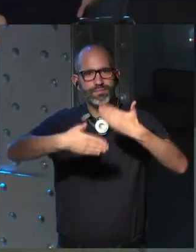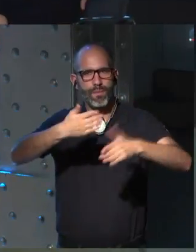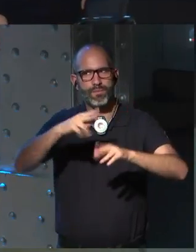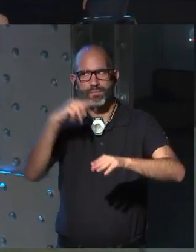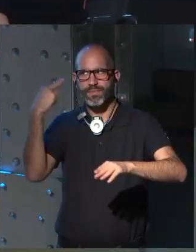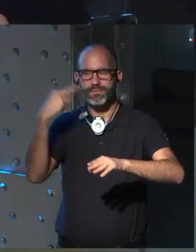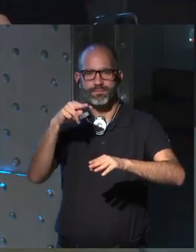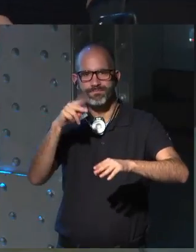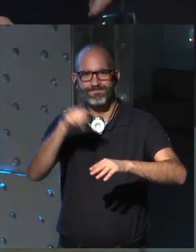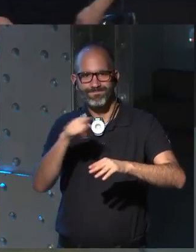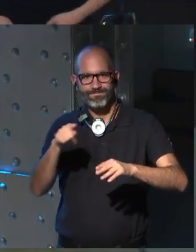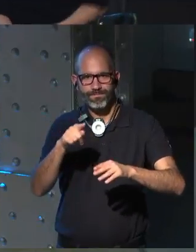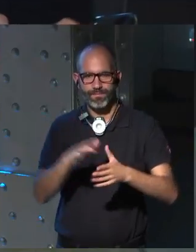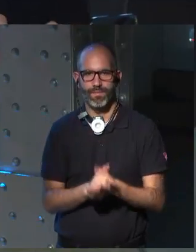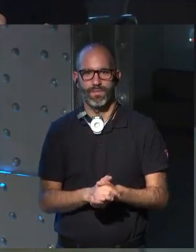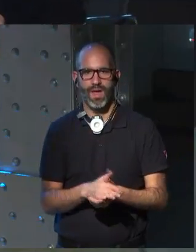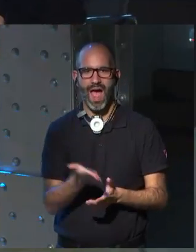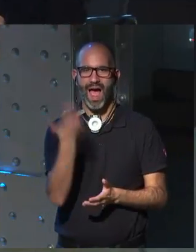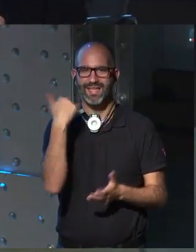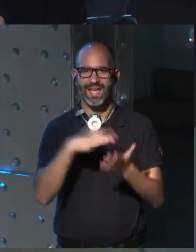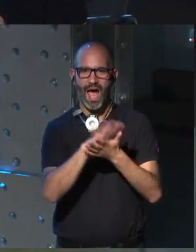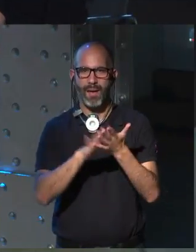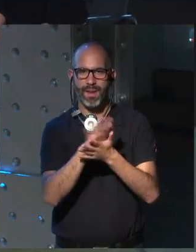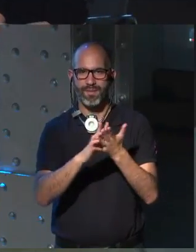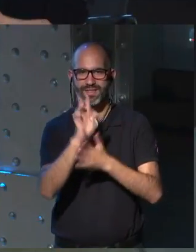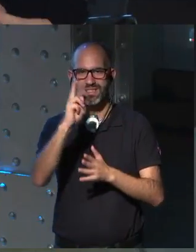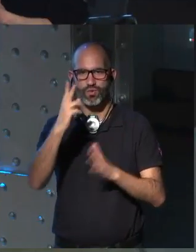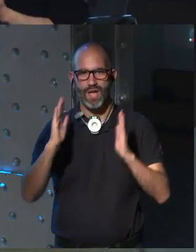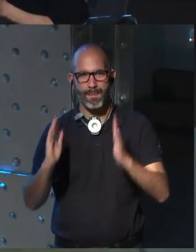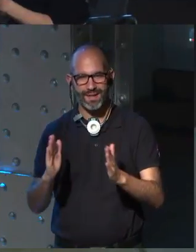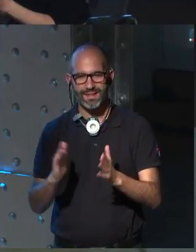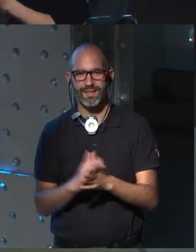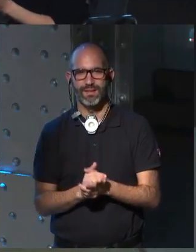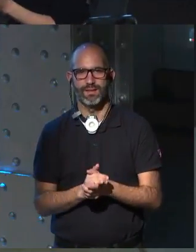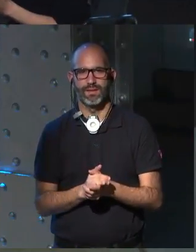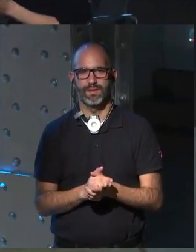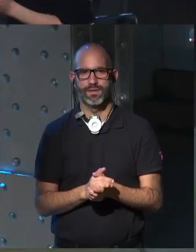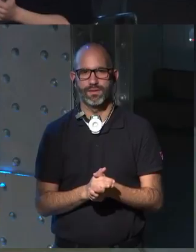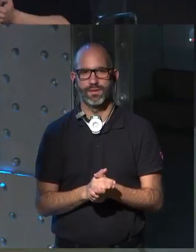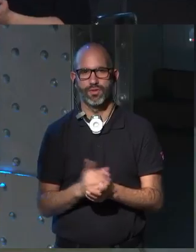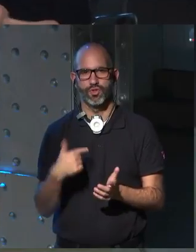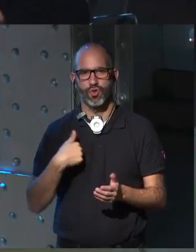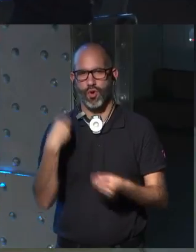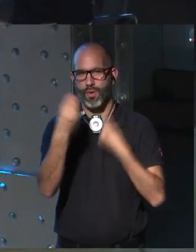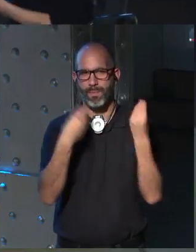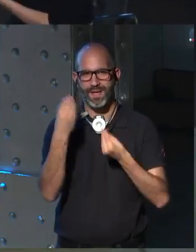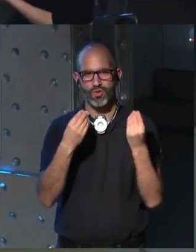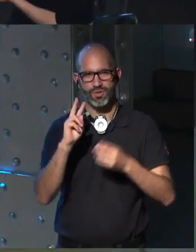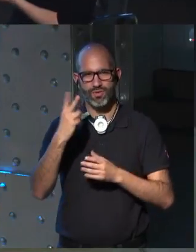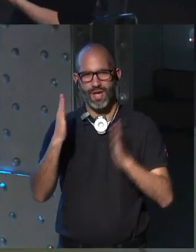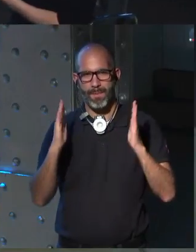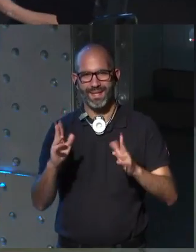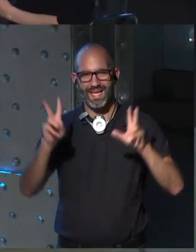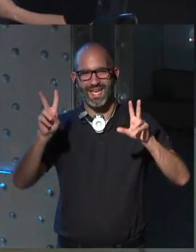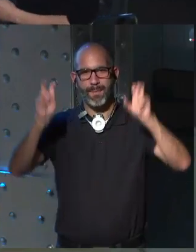Yo creo que You were talking before about the second half and how it can be more dense. And there is